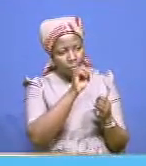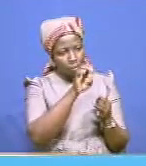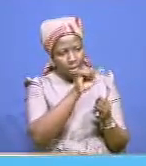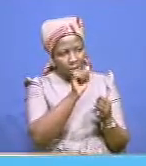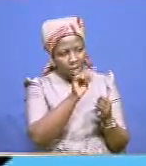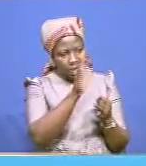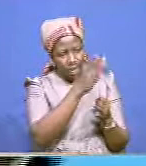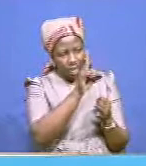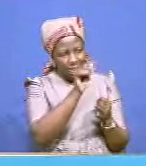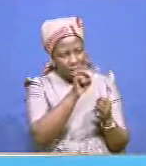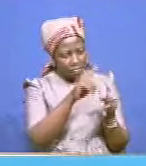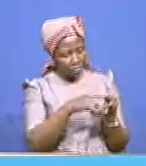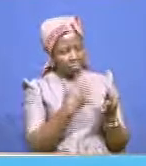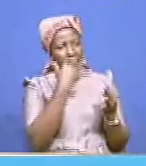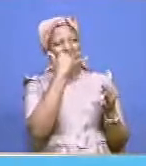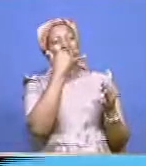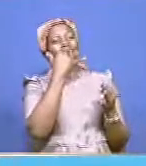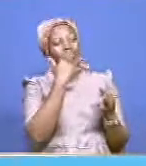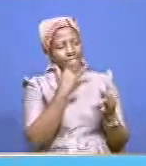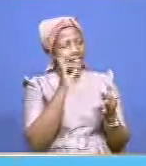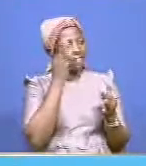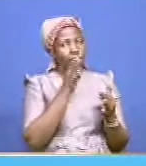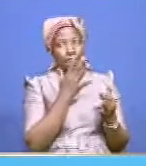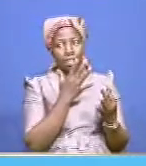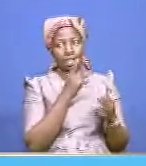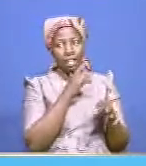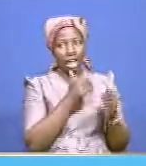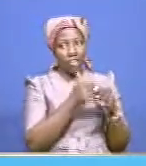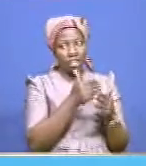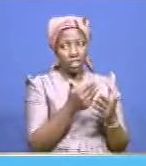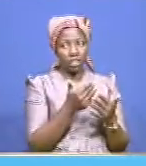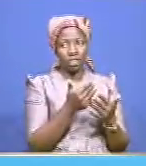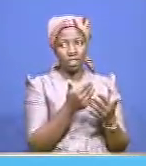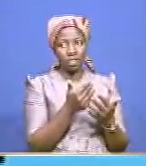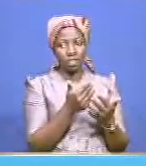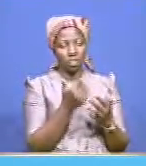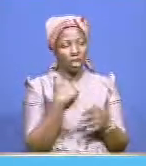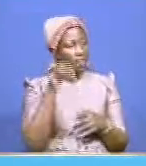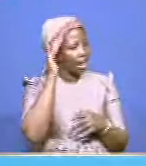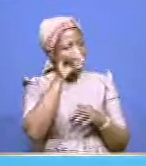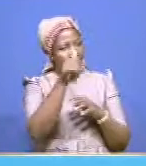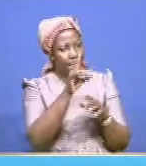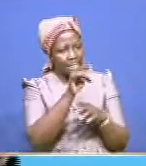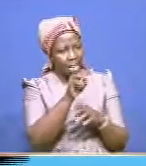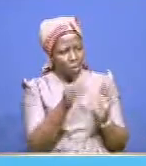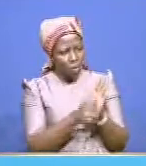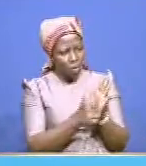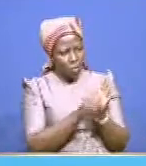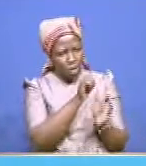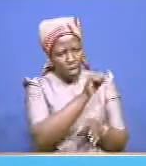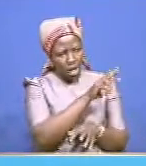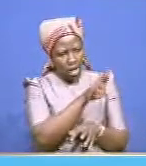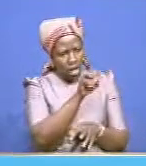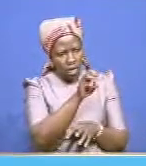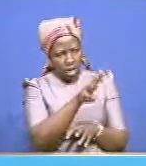breath of fresh air. Yes. After we've heard about Arol and Kimorel. And there is also economy. How are you merging all